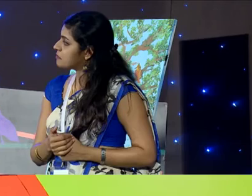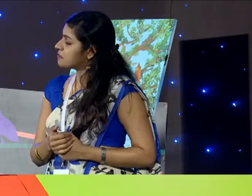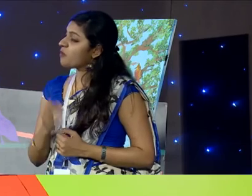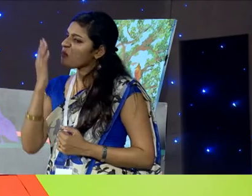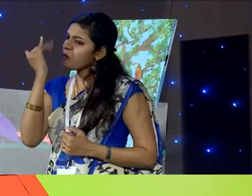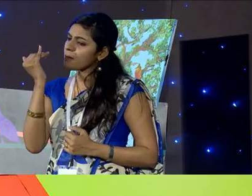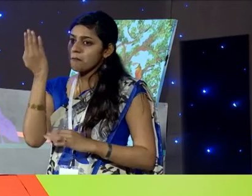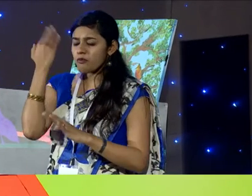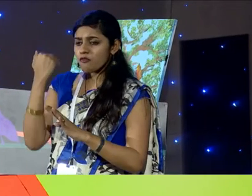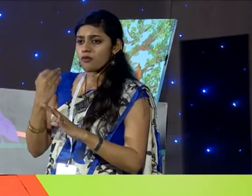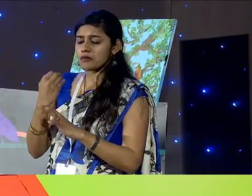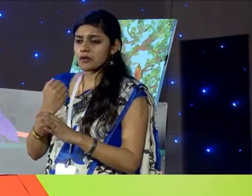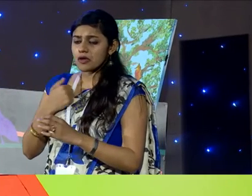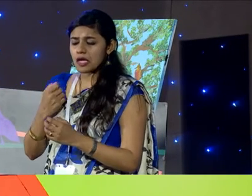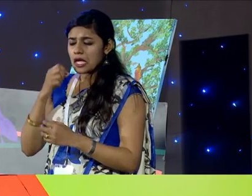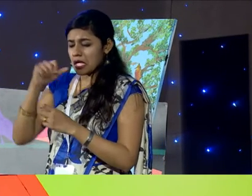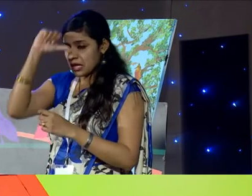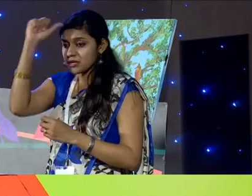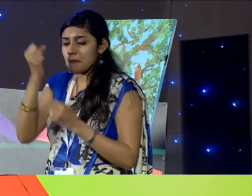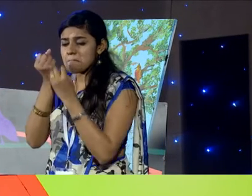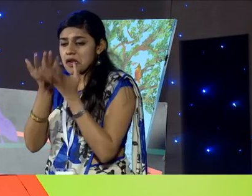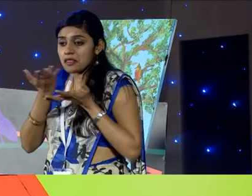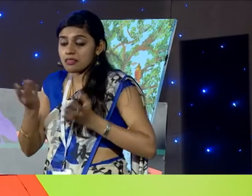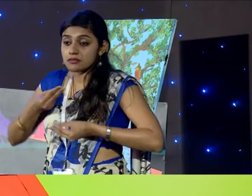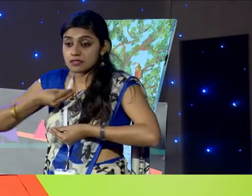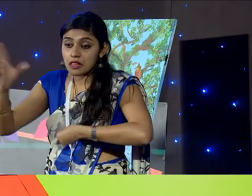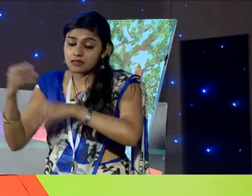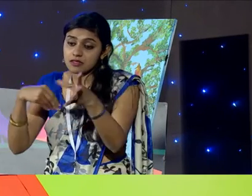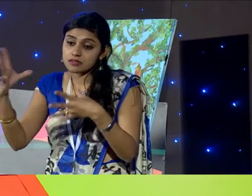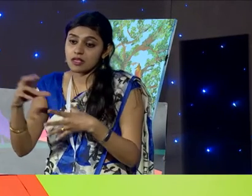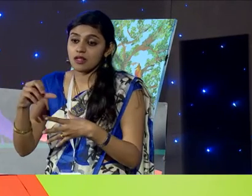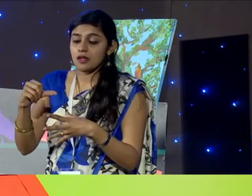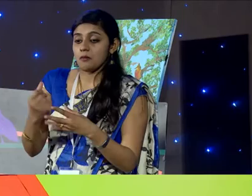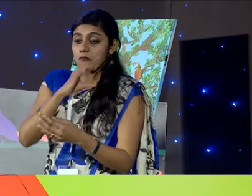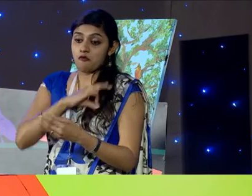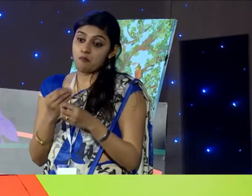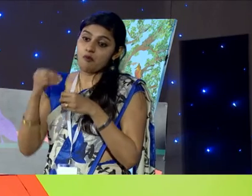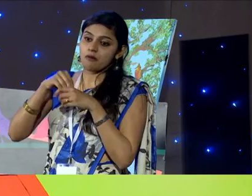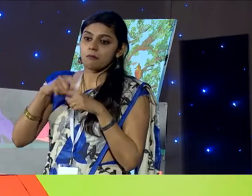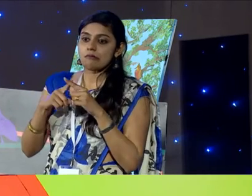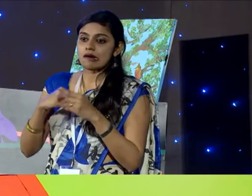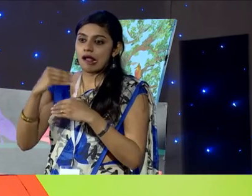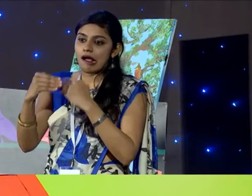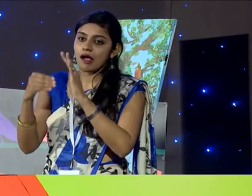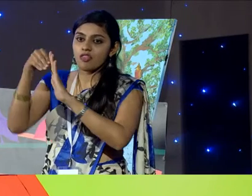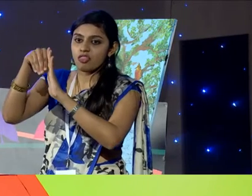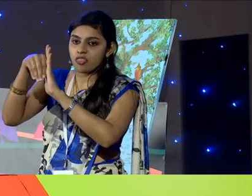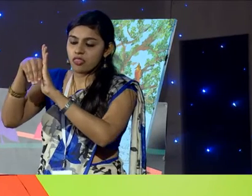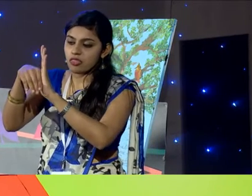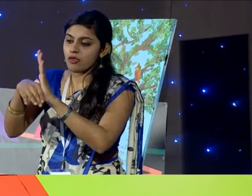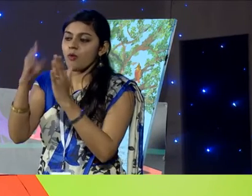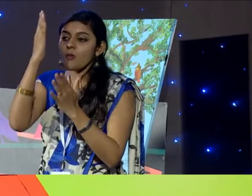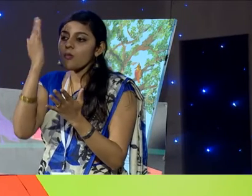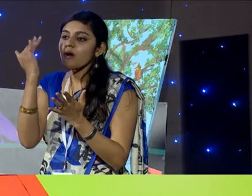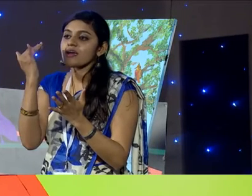British, our colonial rulers, decided that they wanted to keep India pacified as a barely literate agrarian economy and